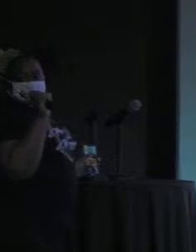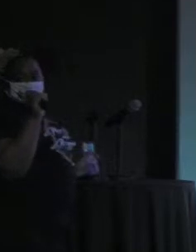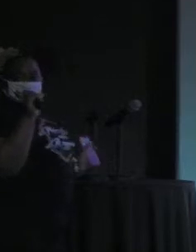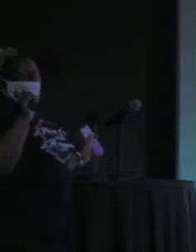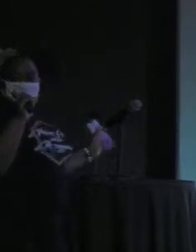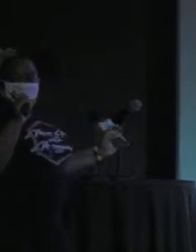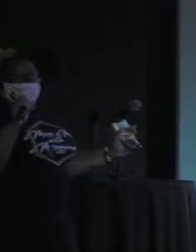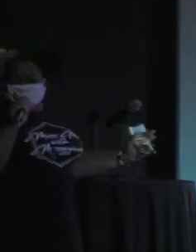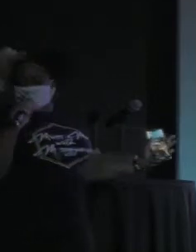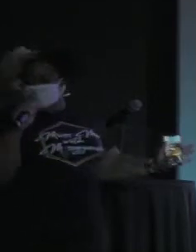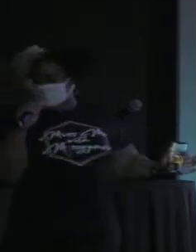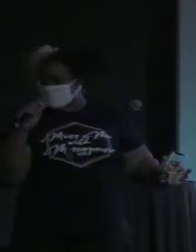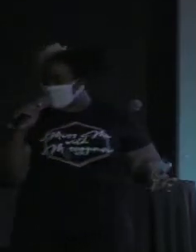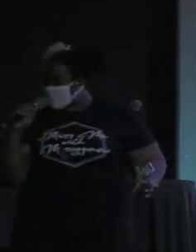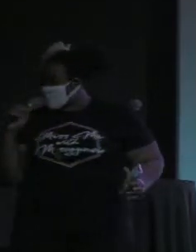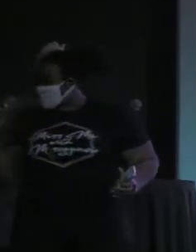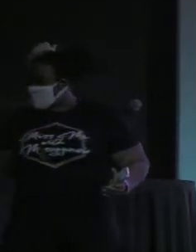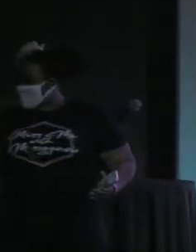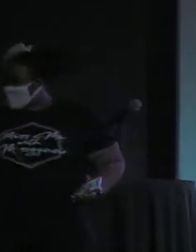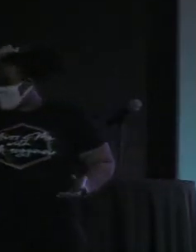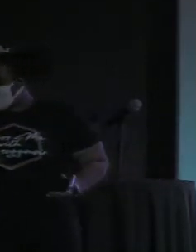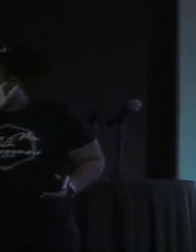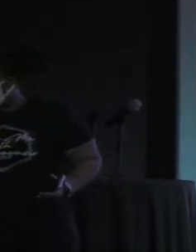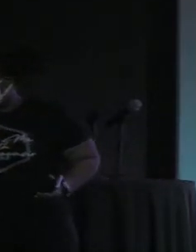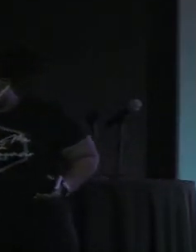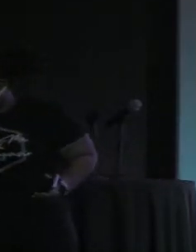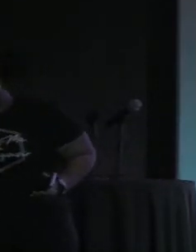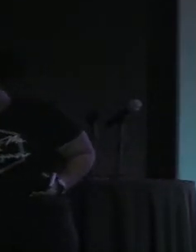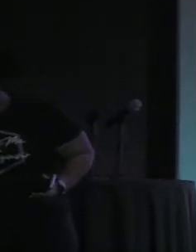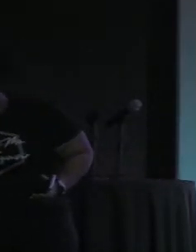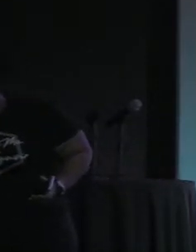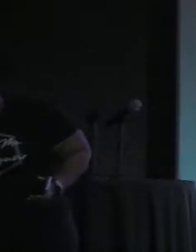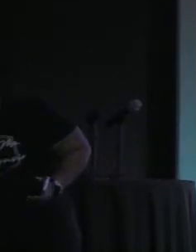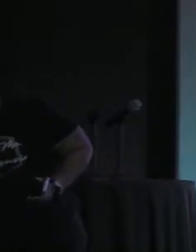All right, y'all, we got our first brave soul.